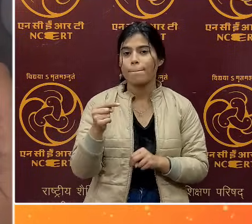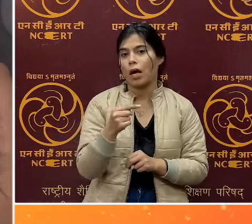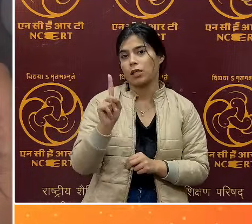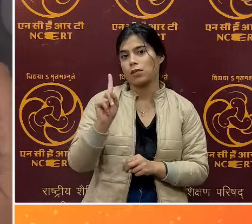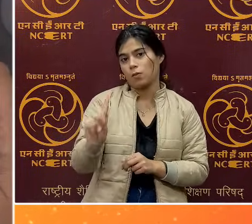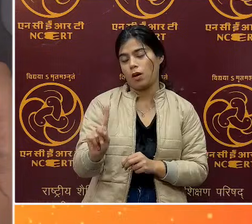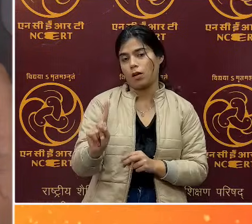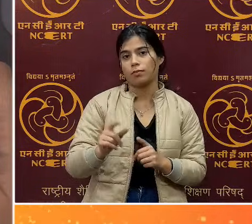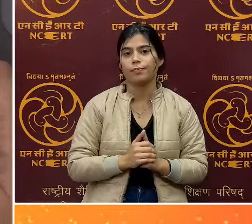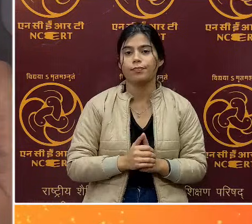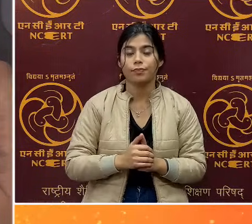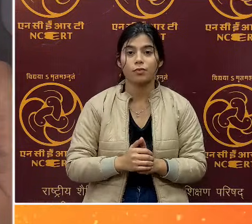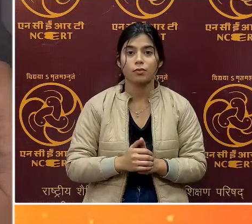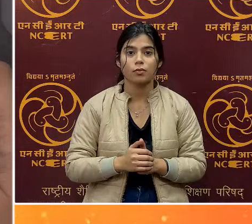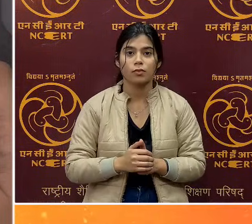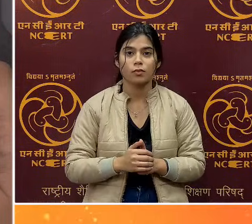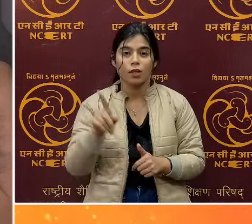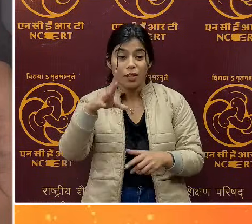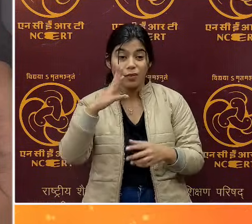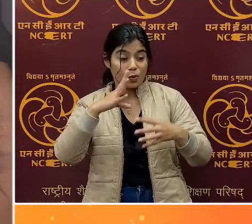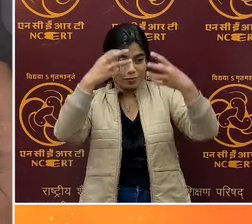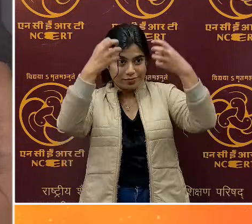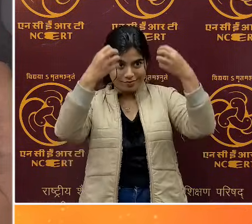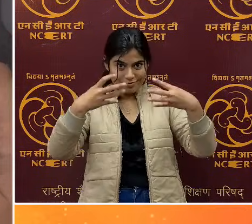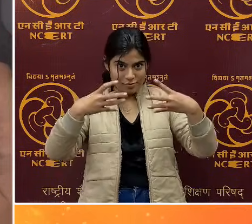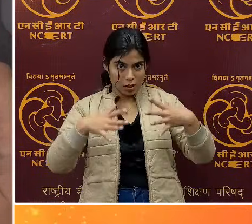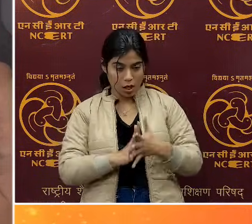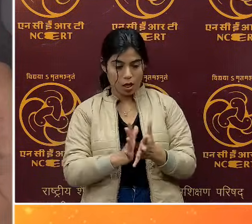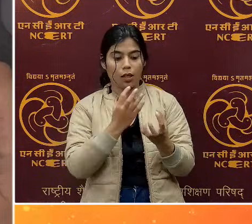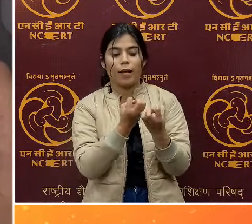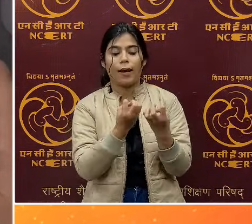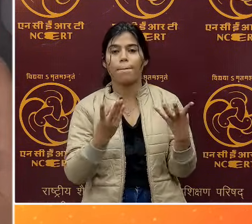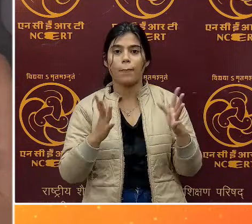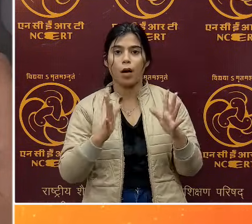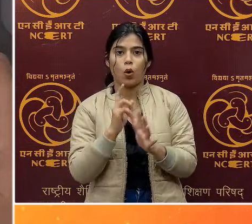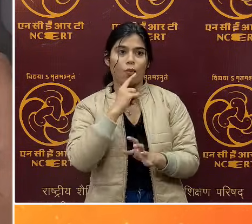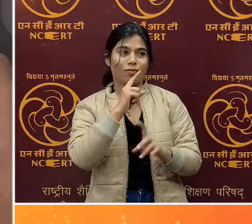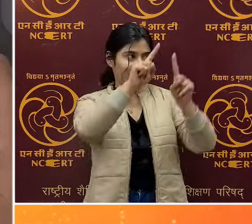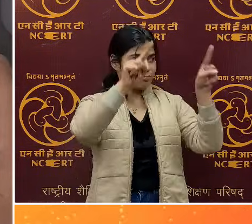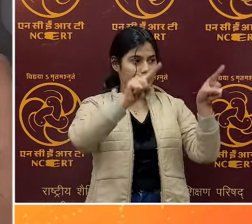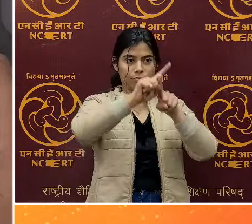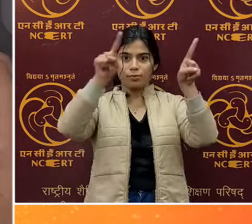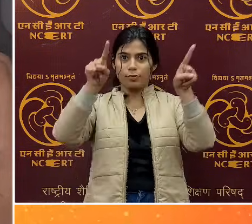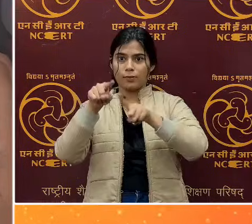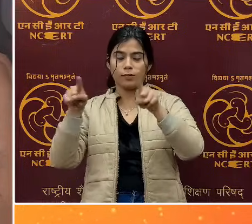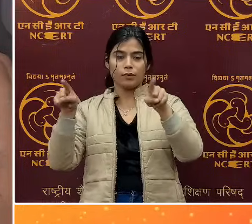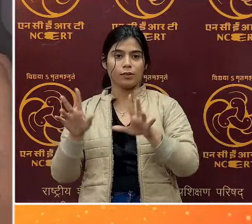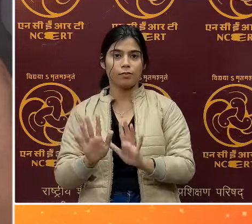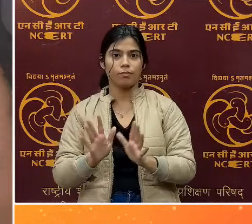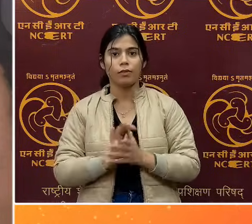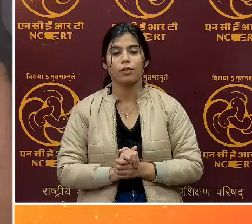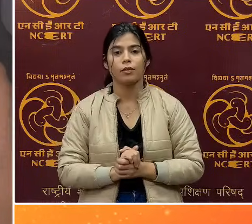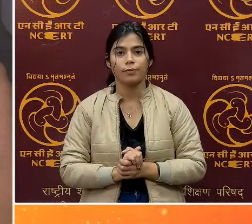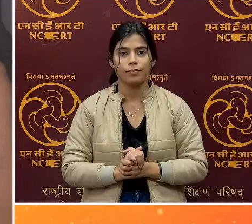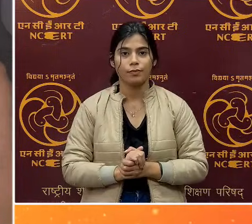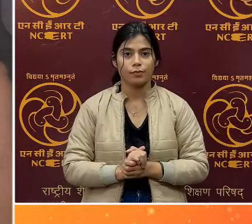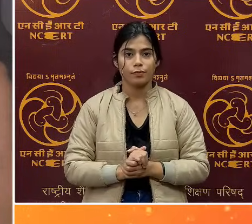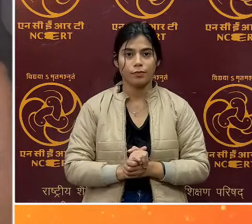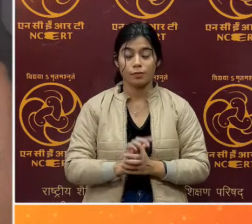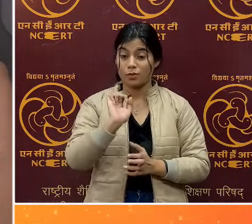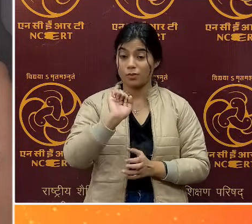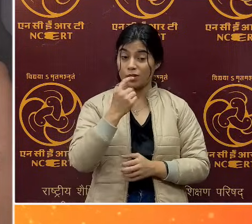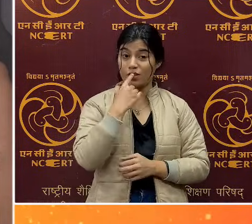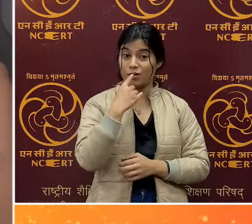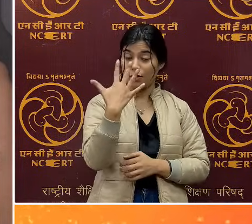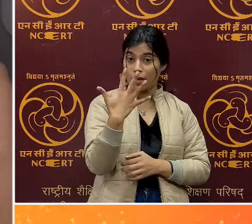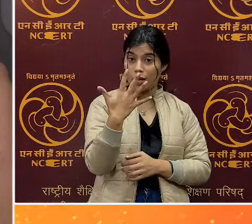1. When you calculate this, you will get the number of images that will be formed when you are placing your mirrors